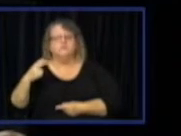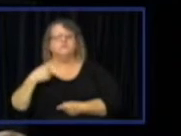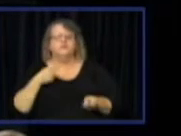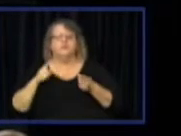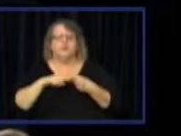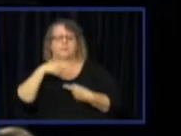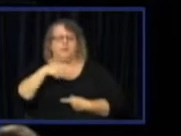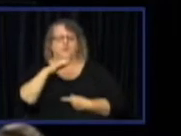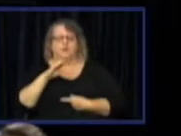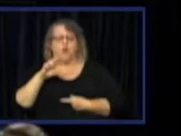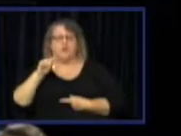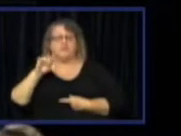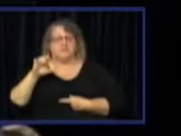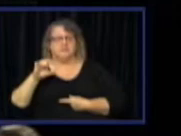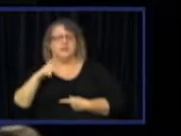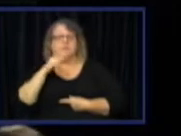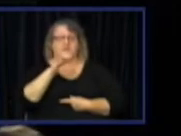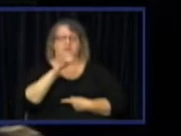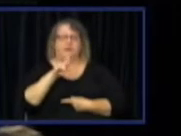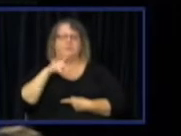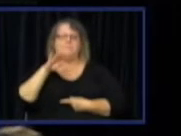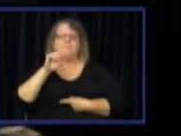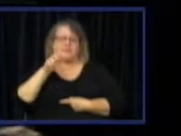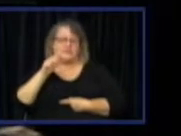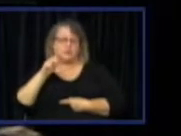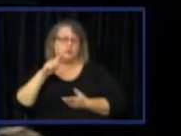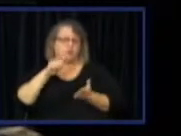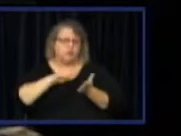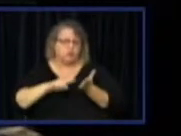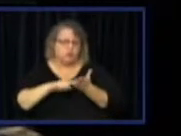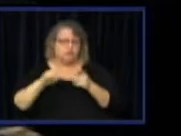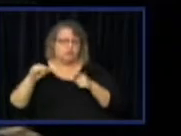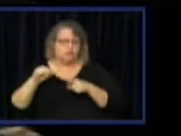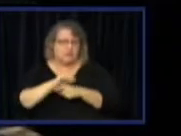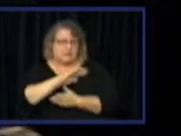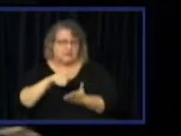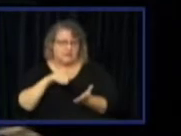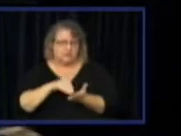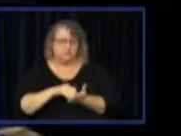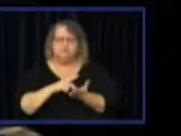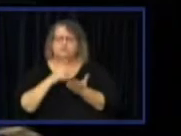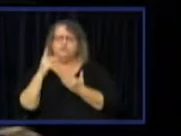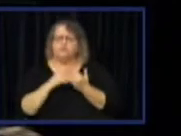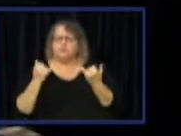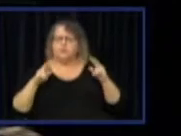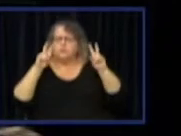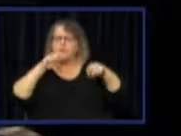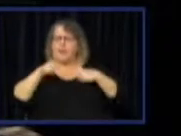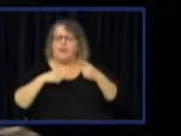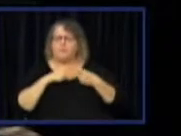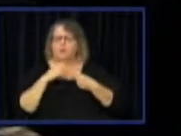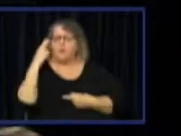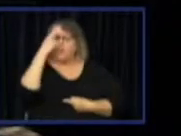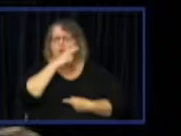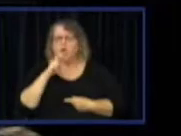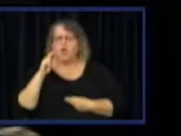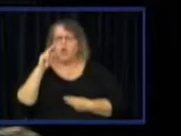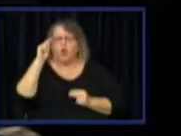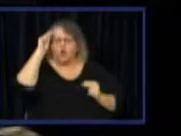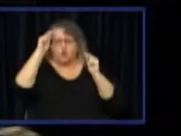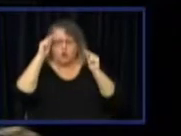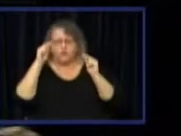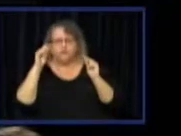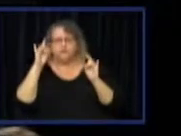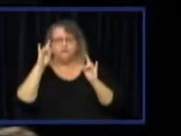Basin Rehabilitation Research and Training Center. And our program today is about the Hawaii Neurotrauma Registry